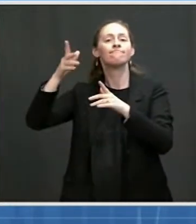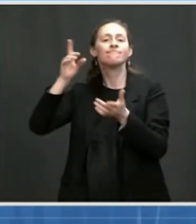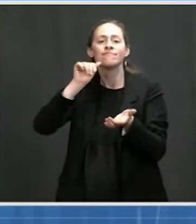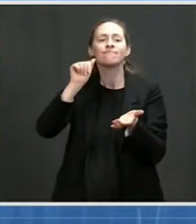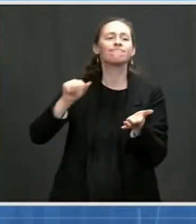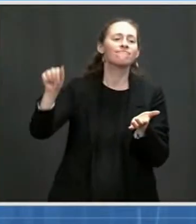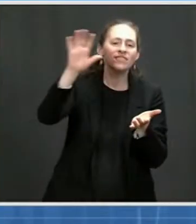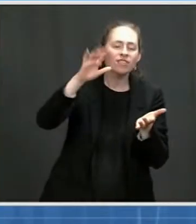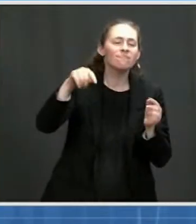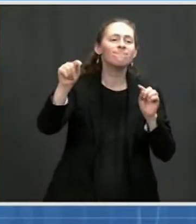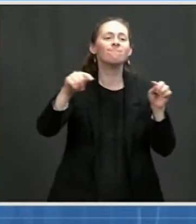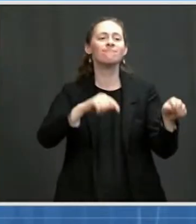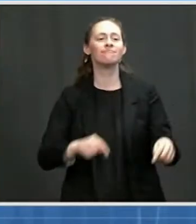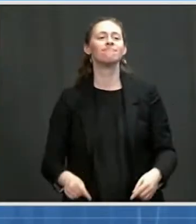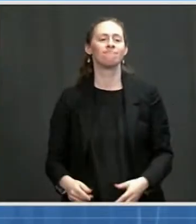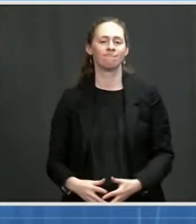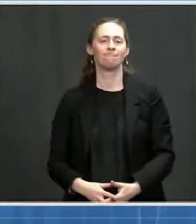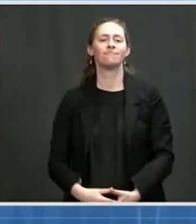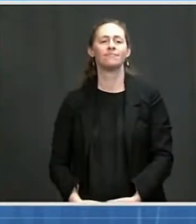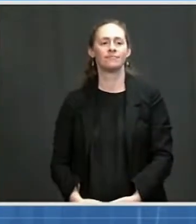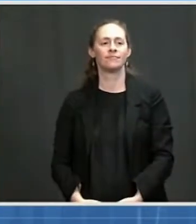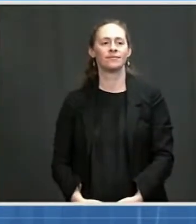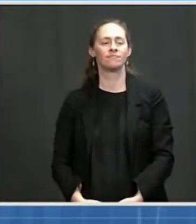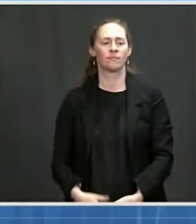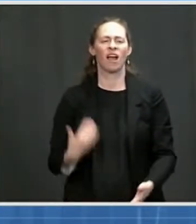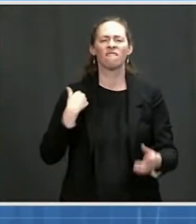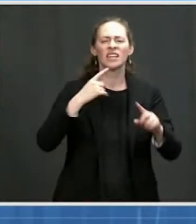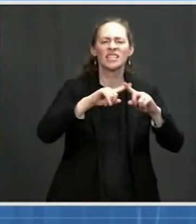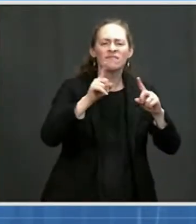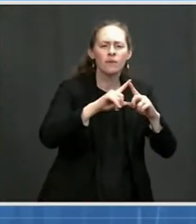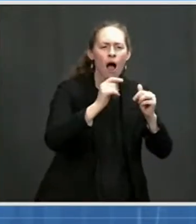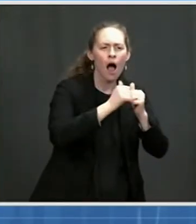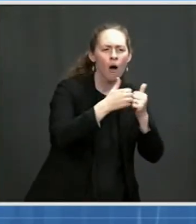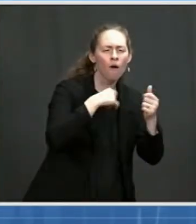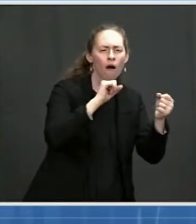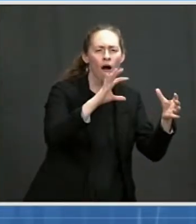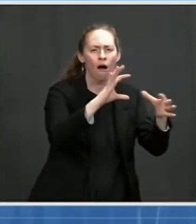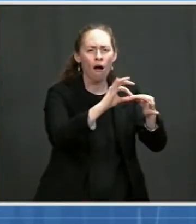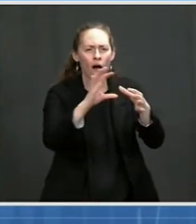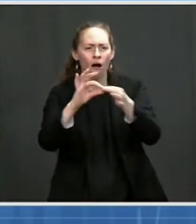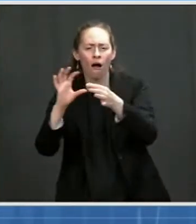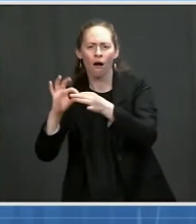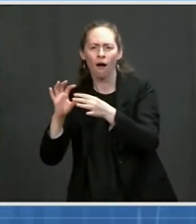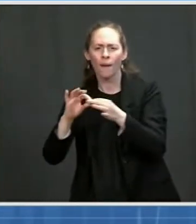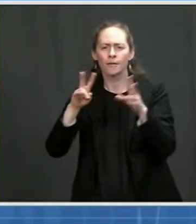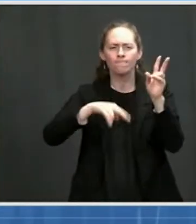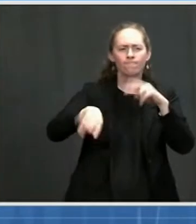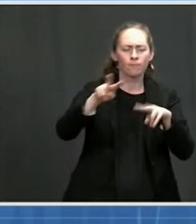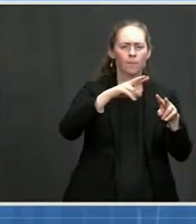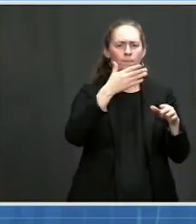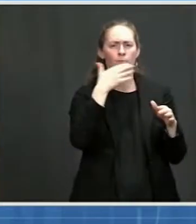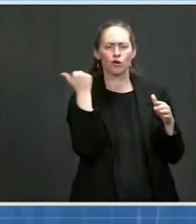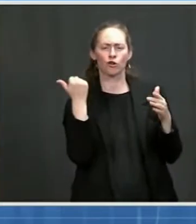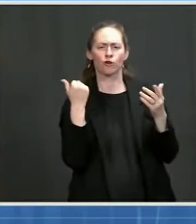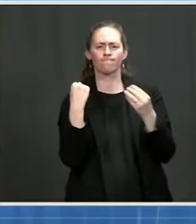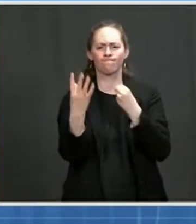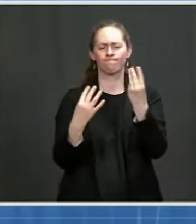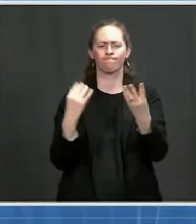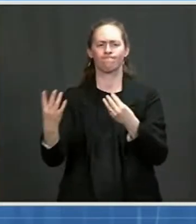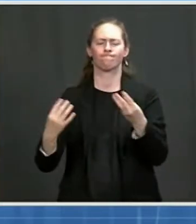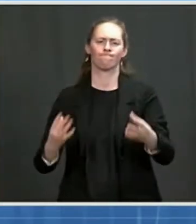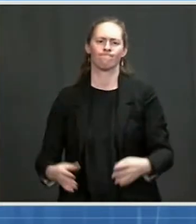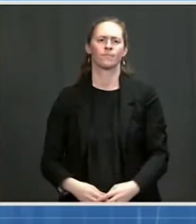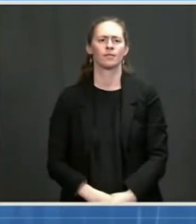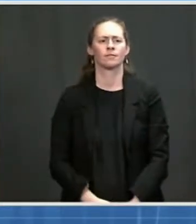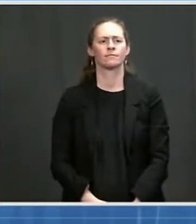better disaggregated. So at the White House, we're continuing our stakeholder roundtables to make sure these voices are elevated and